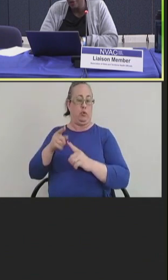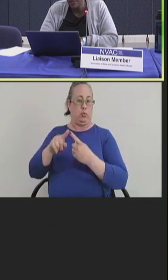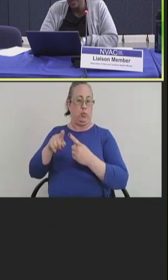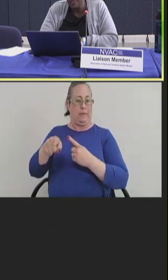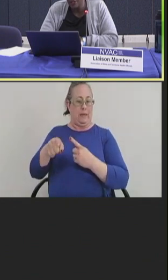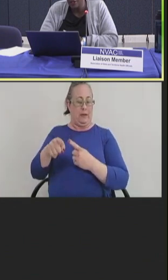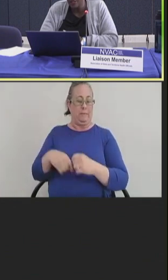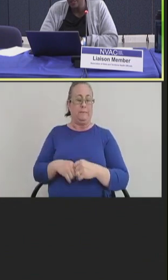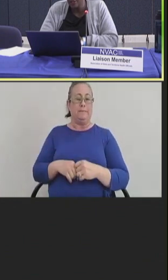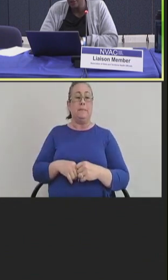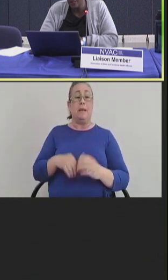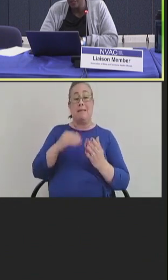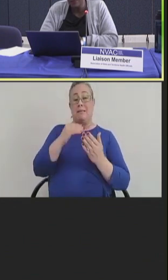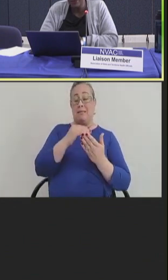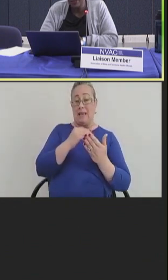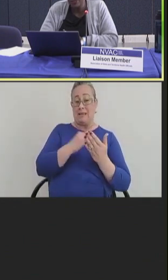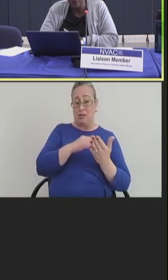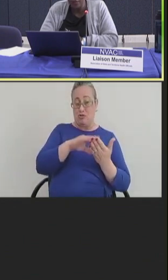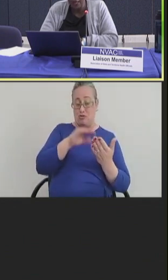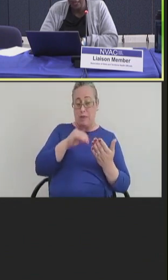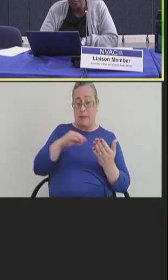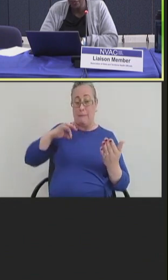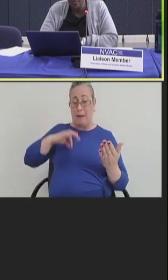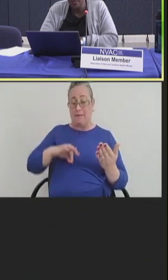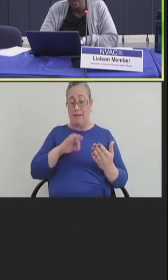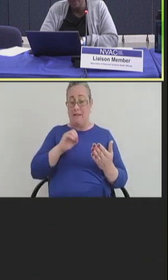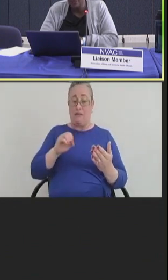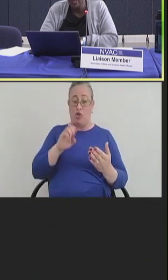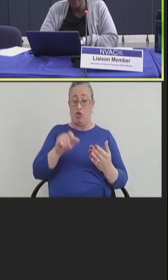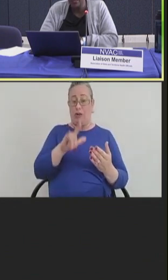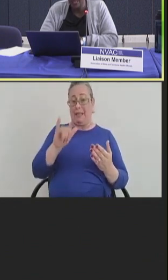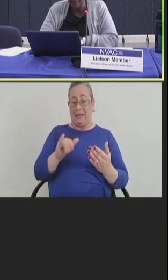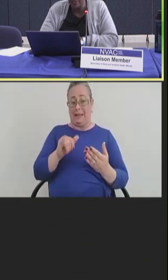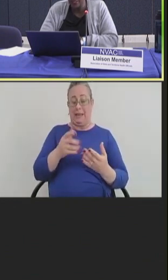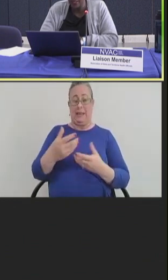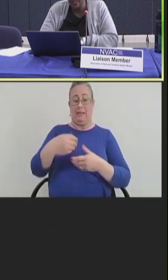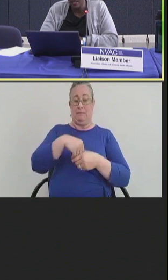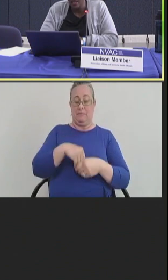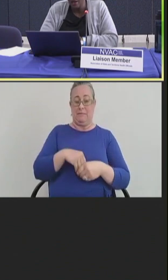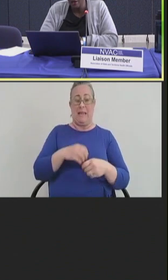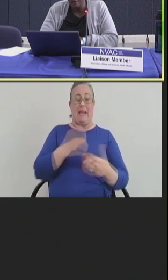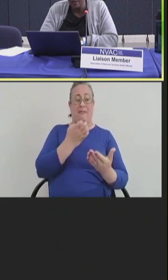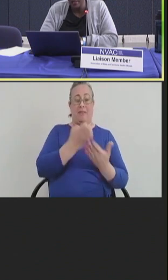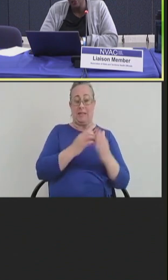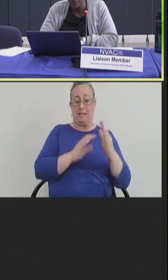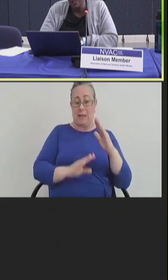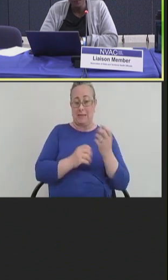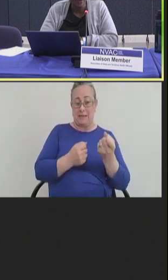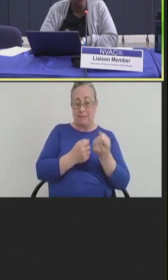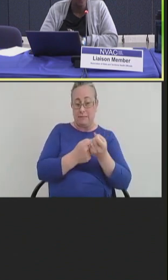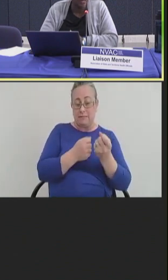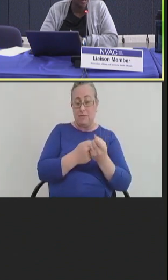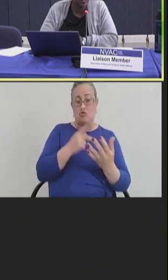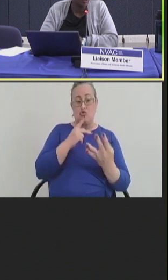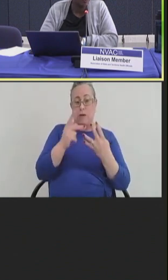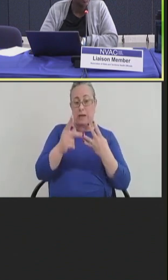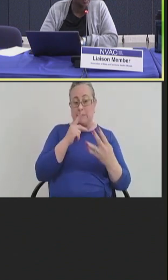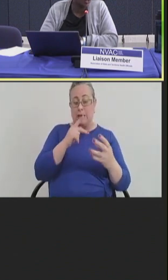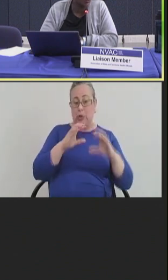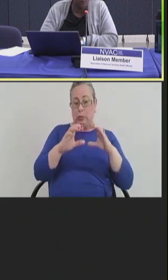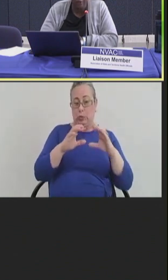The lessons learned included the benefits of early engagement, evidence-based advocacy, and transparent communication